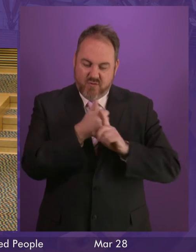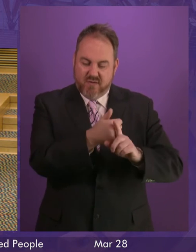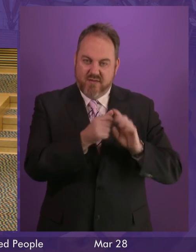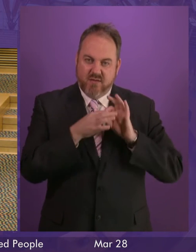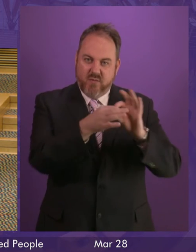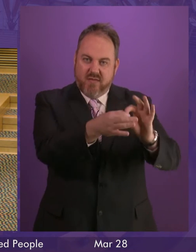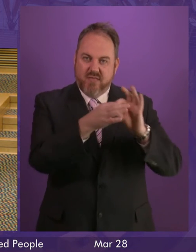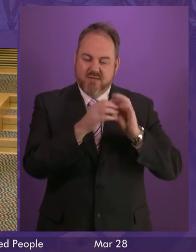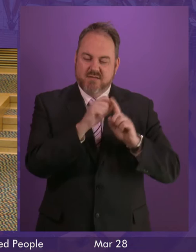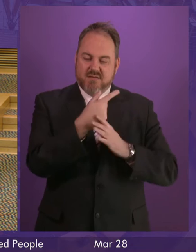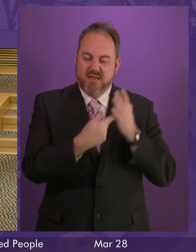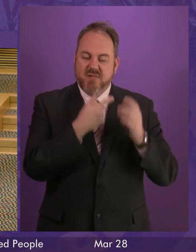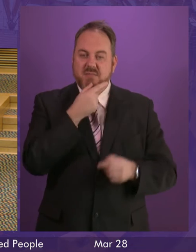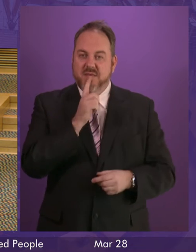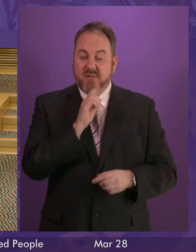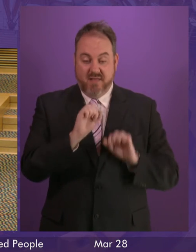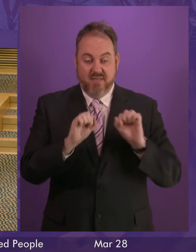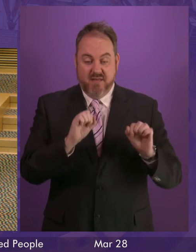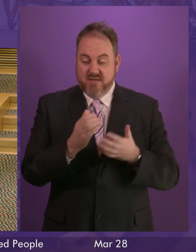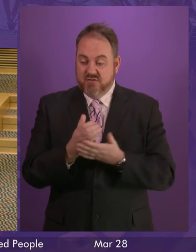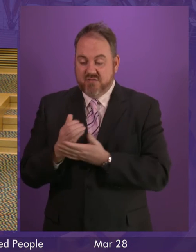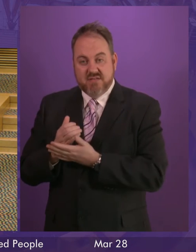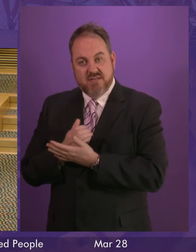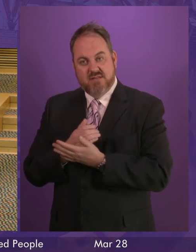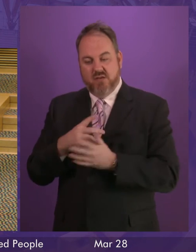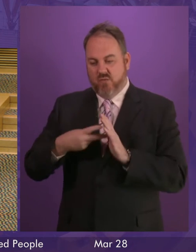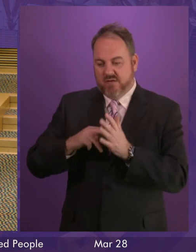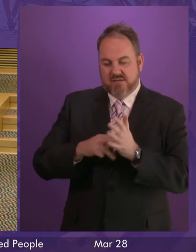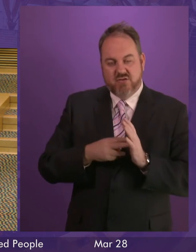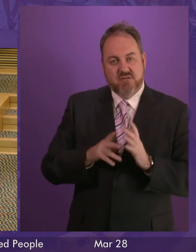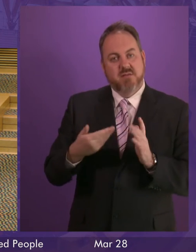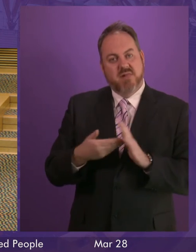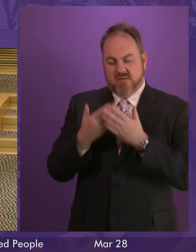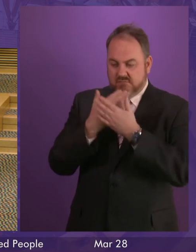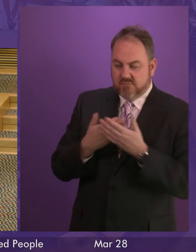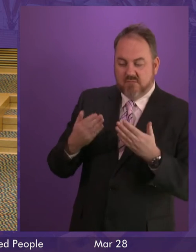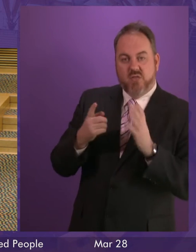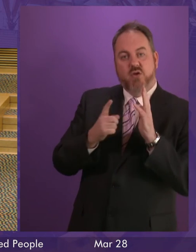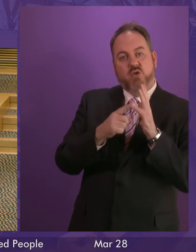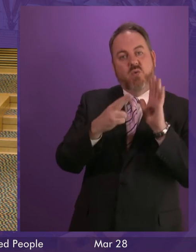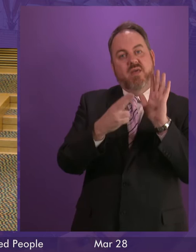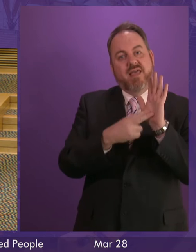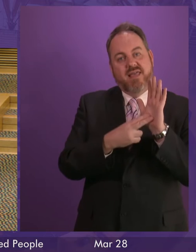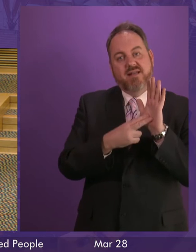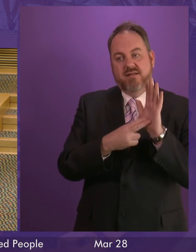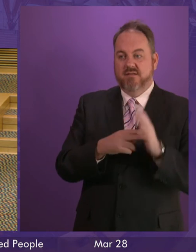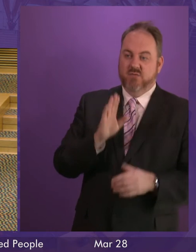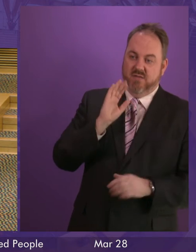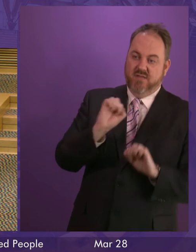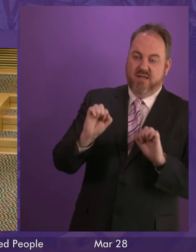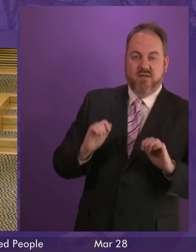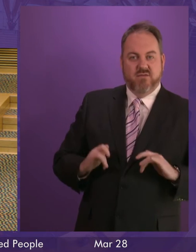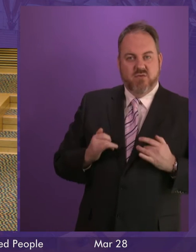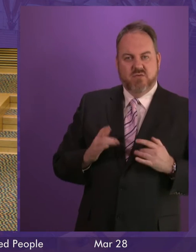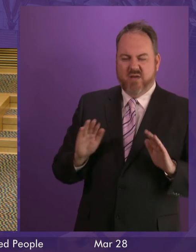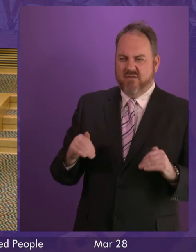representative organisations and we will continue to listen to the views of the UN as we undertake work in response to what we hear. We have